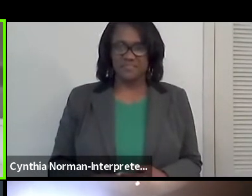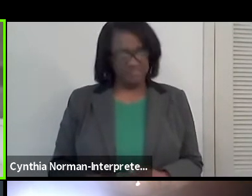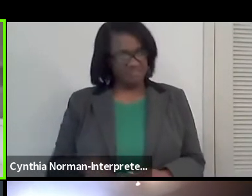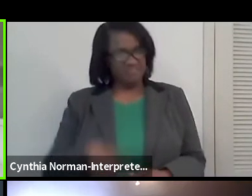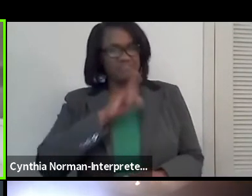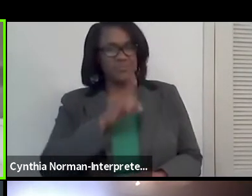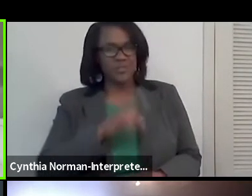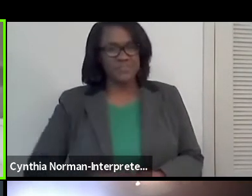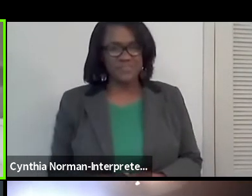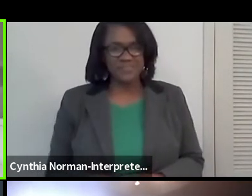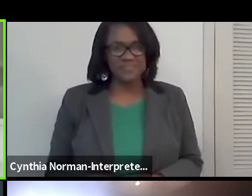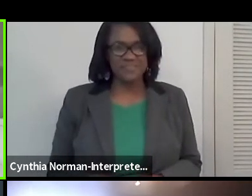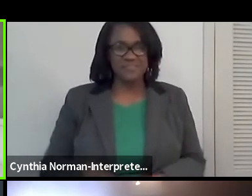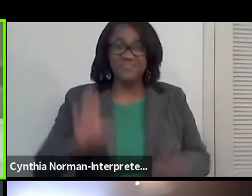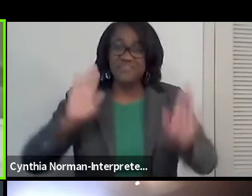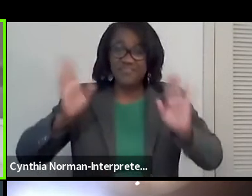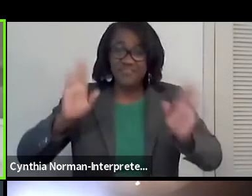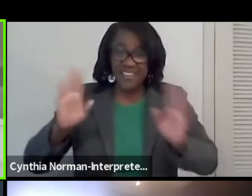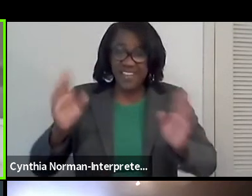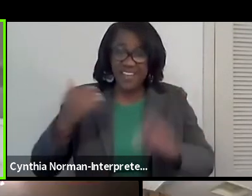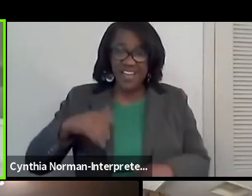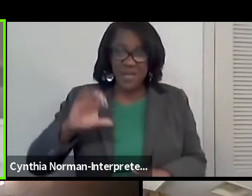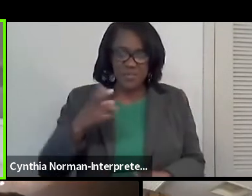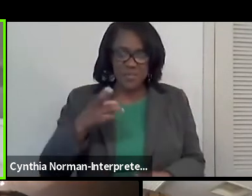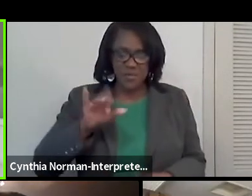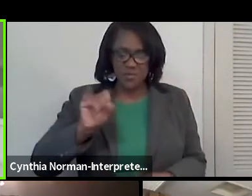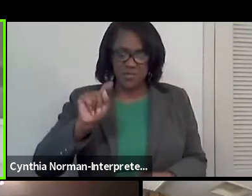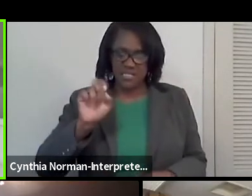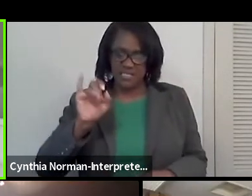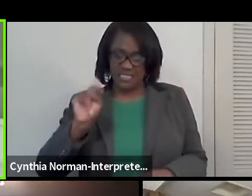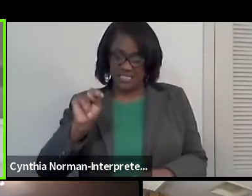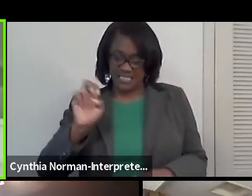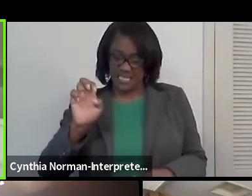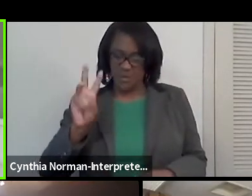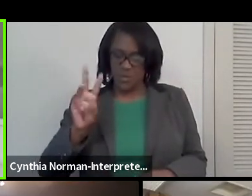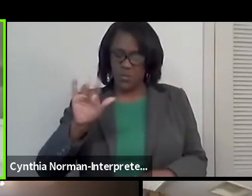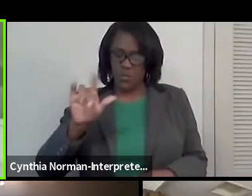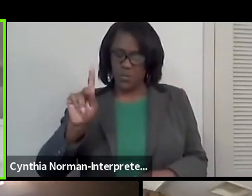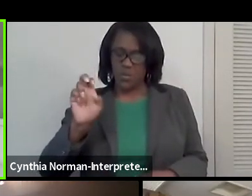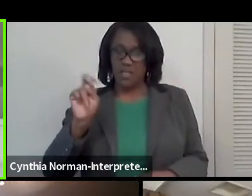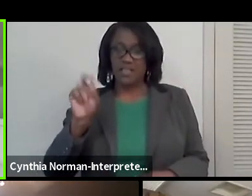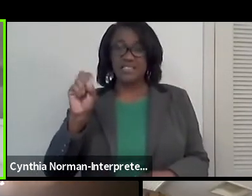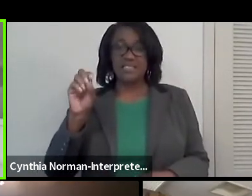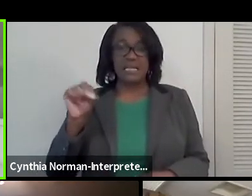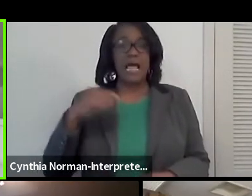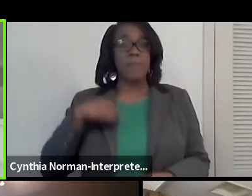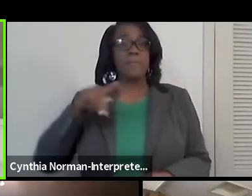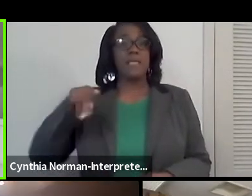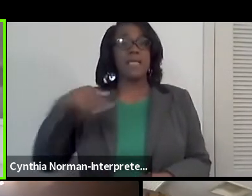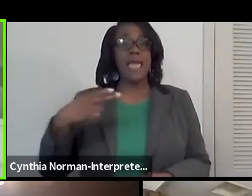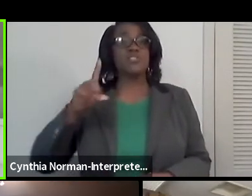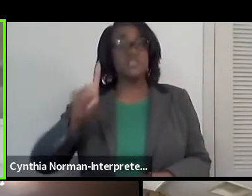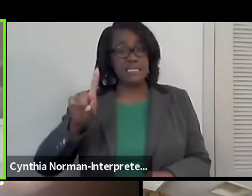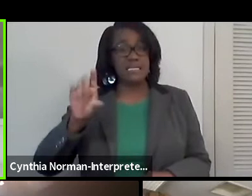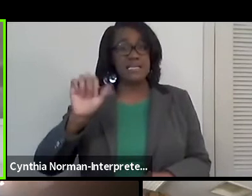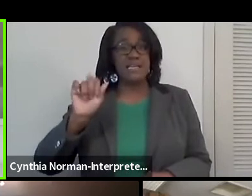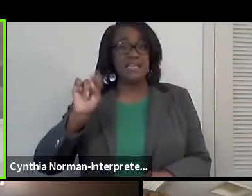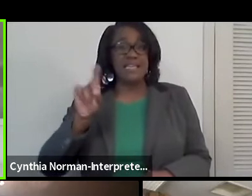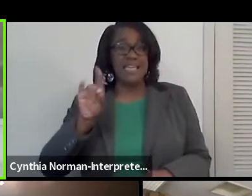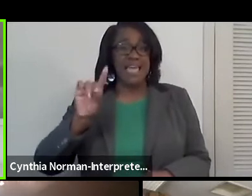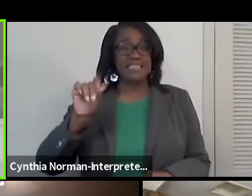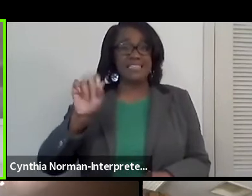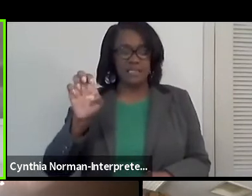Sure. Hey everyone, I'm Christine Wilkinson. I'm a PhD candidate at UC Berkeley, and I work with